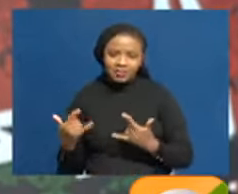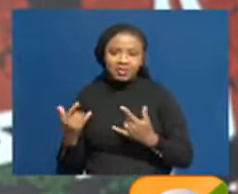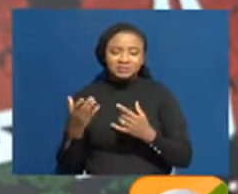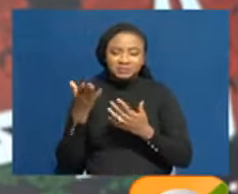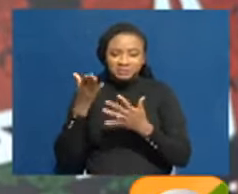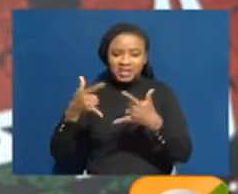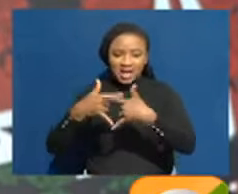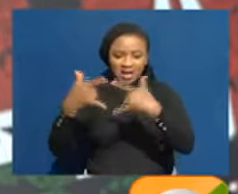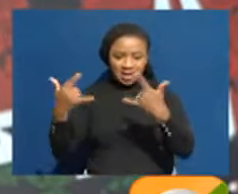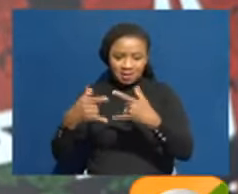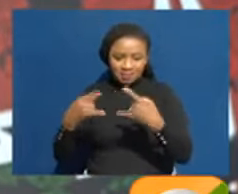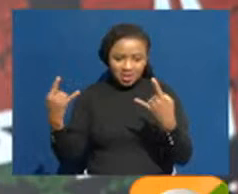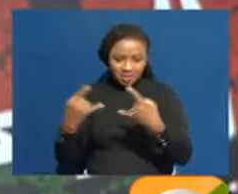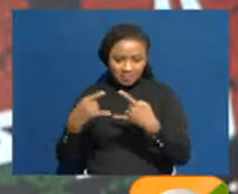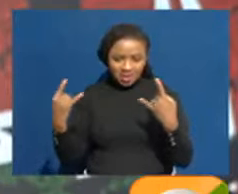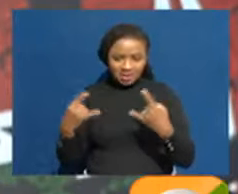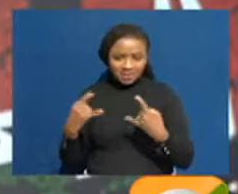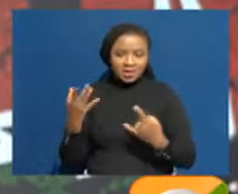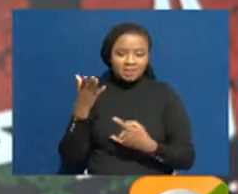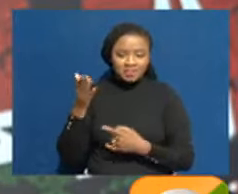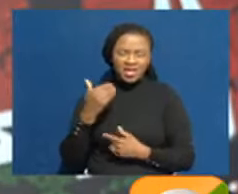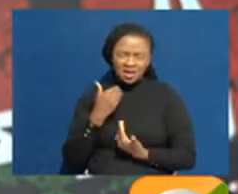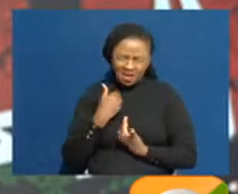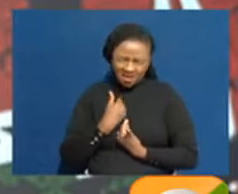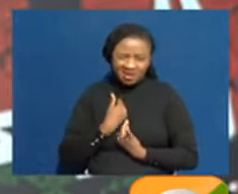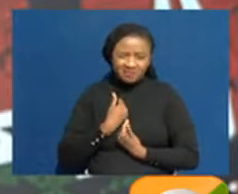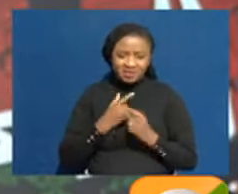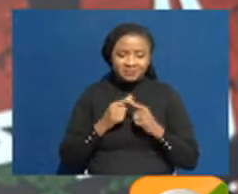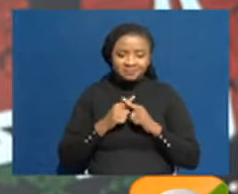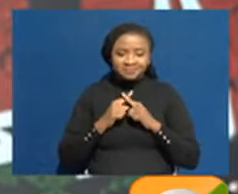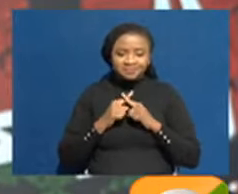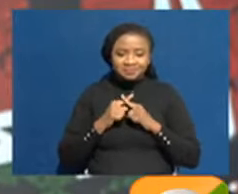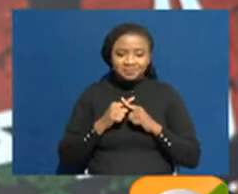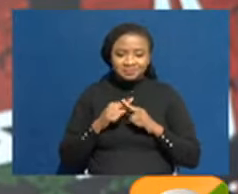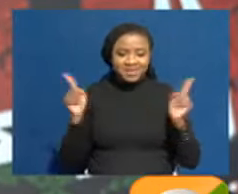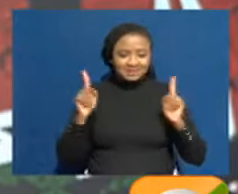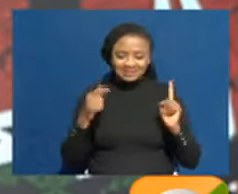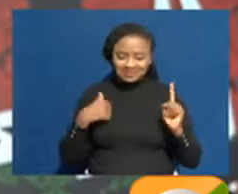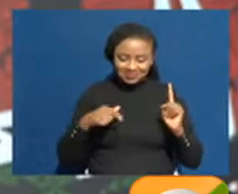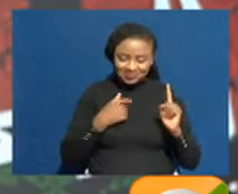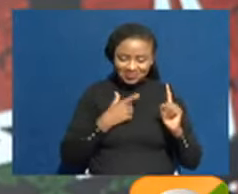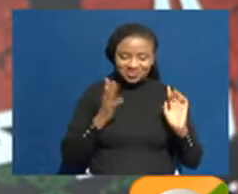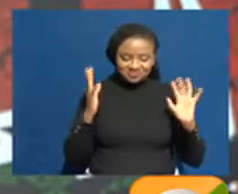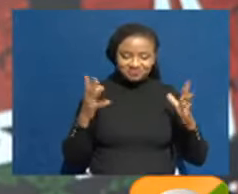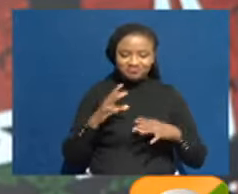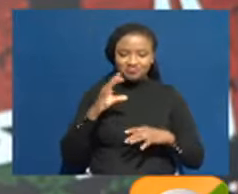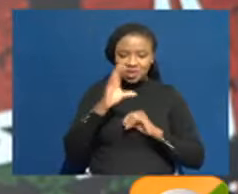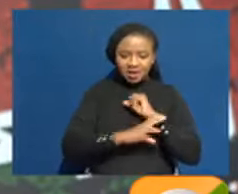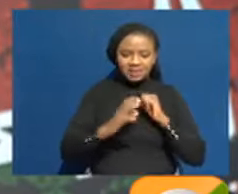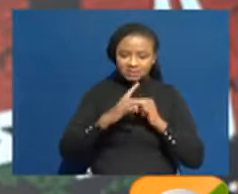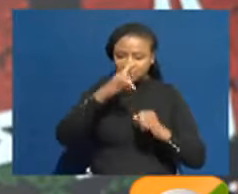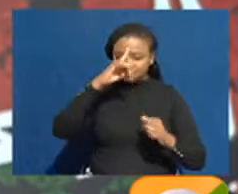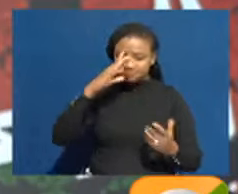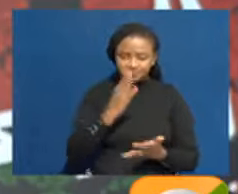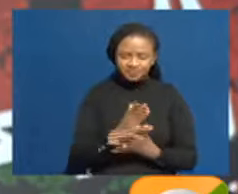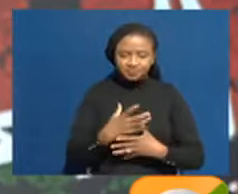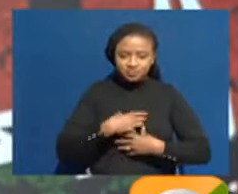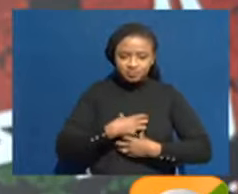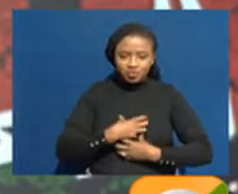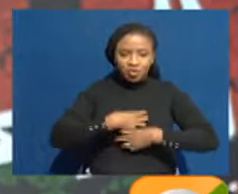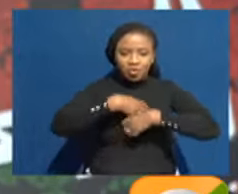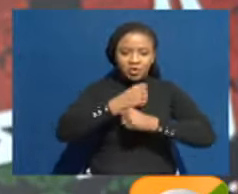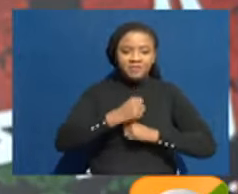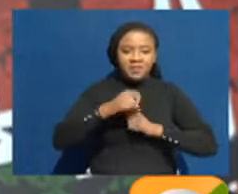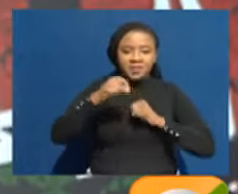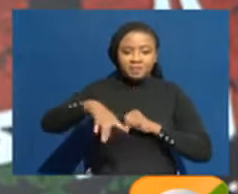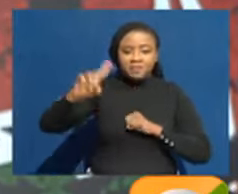yes, we are a confident, noisy country, yes, but we are a country that has moved forward. Nairobi and